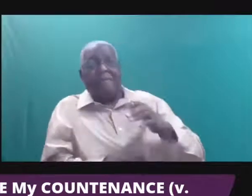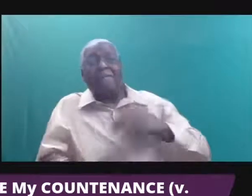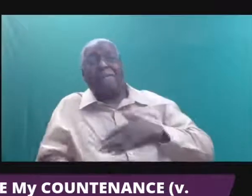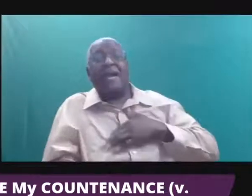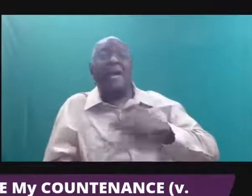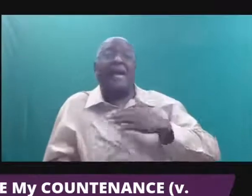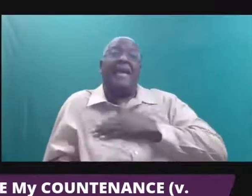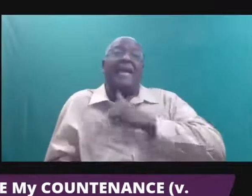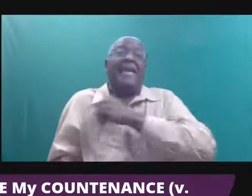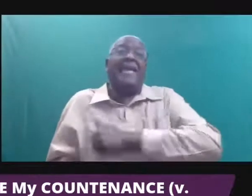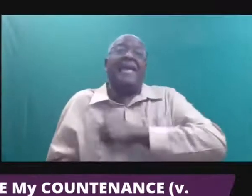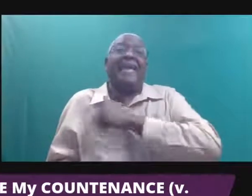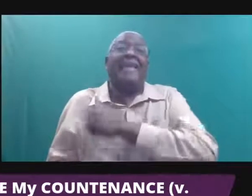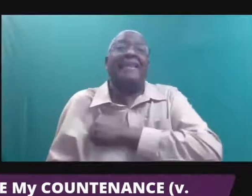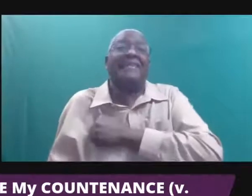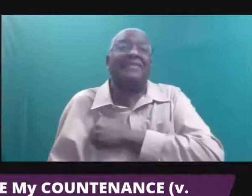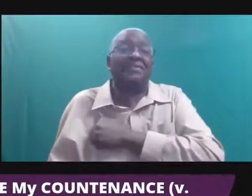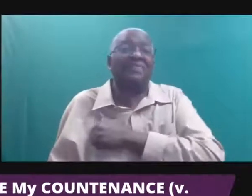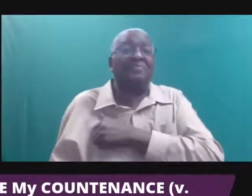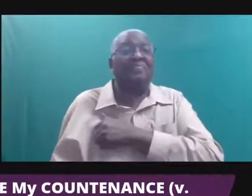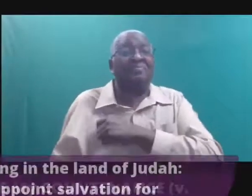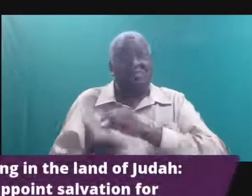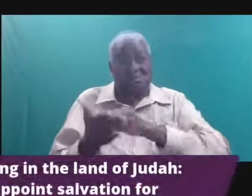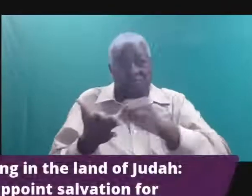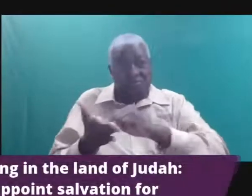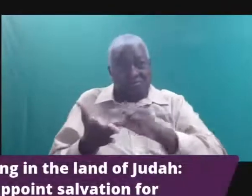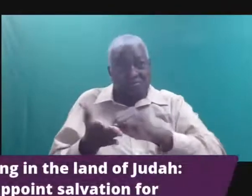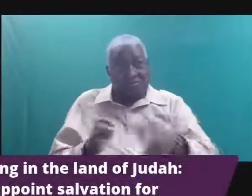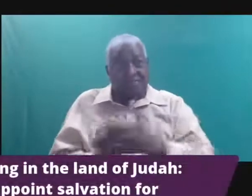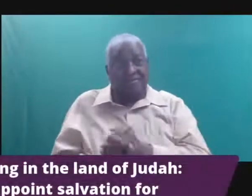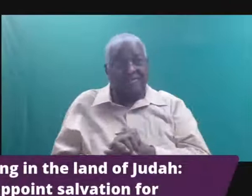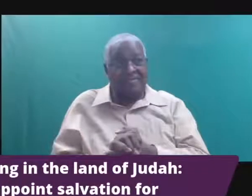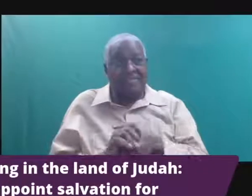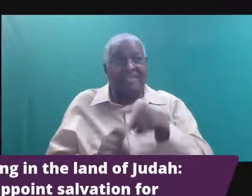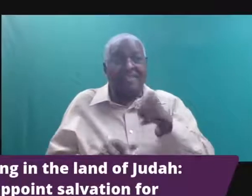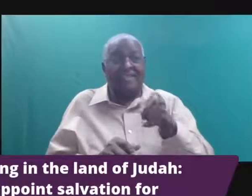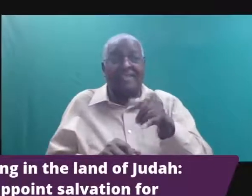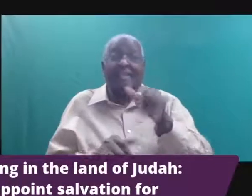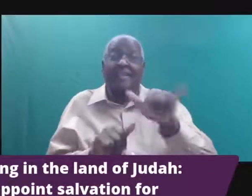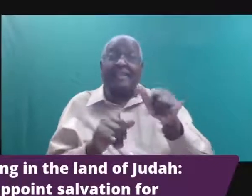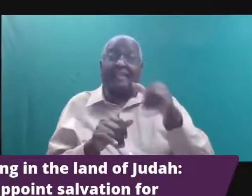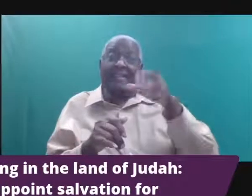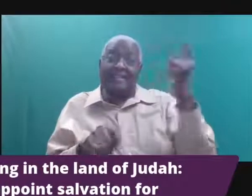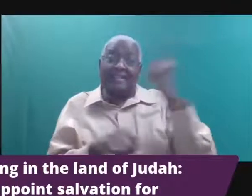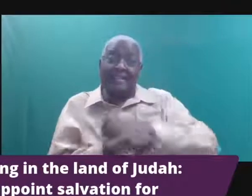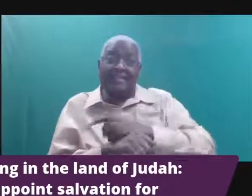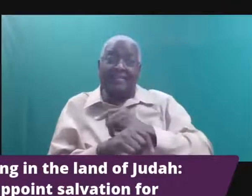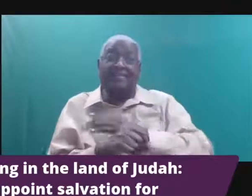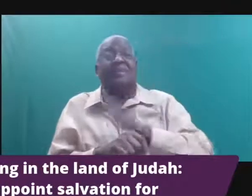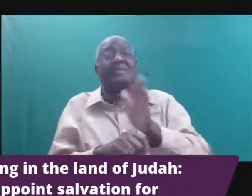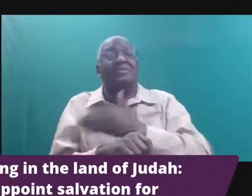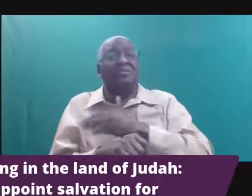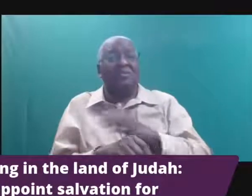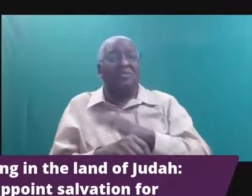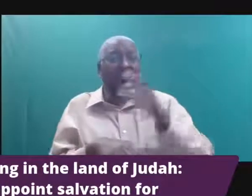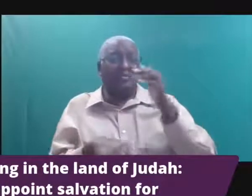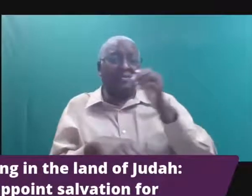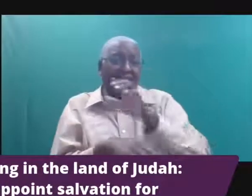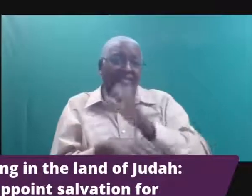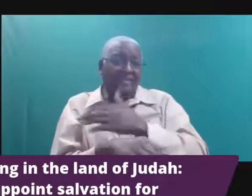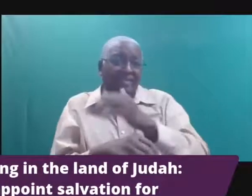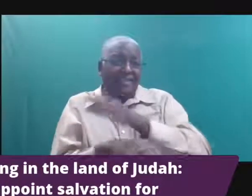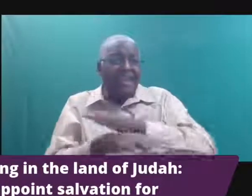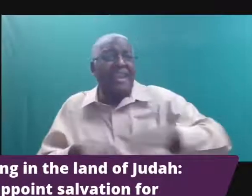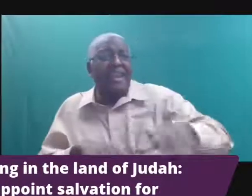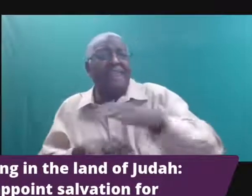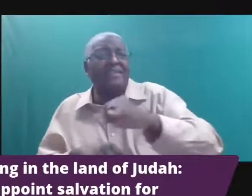attitude. Look, it's right there in the text. The text begins like this. Says, in that day, this song will be sung in the land of Judah. We have a